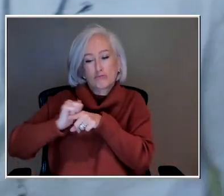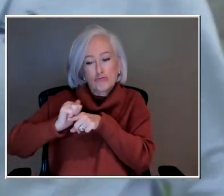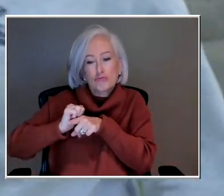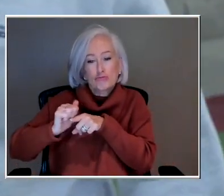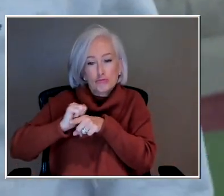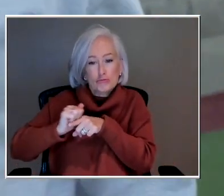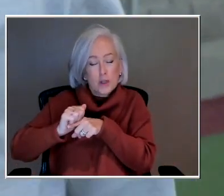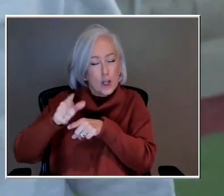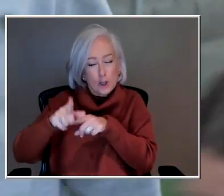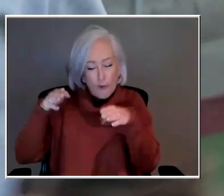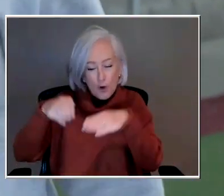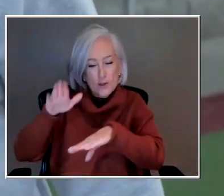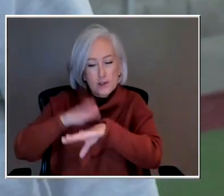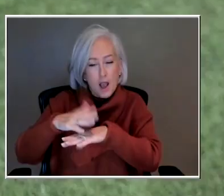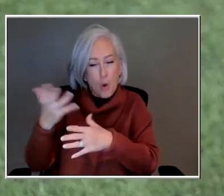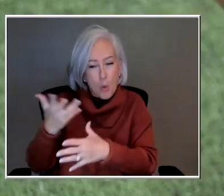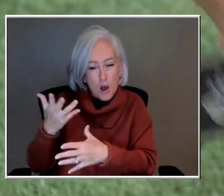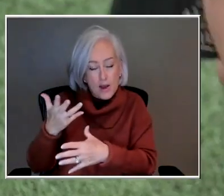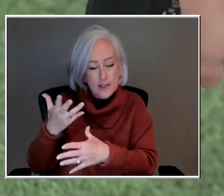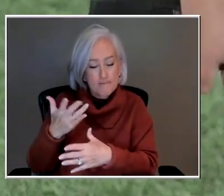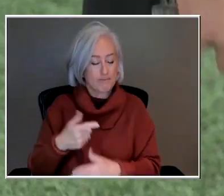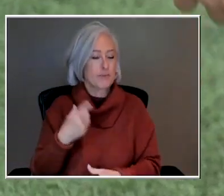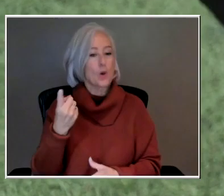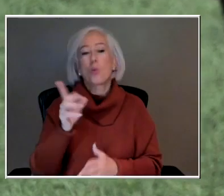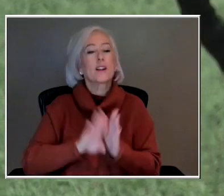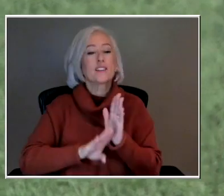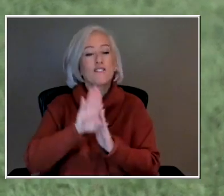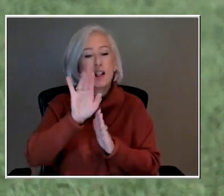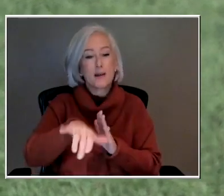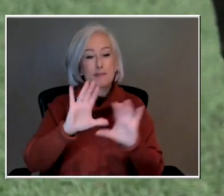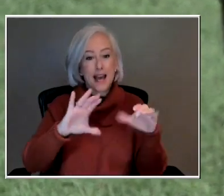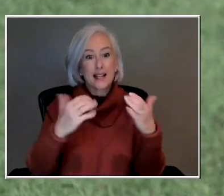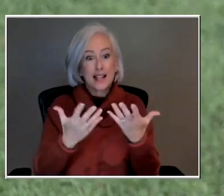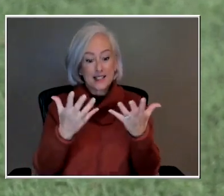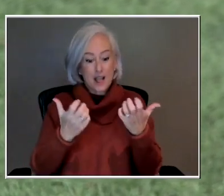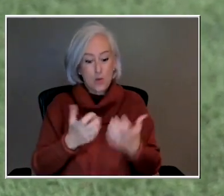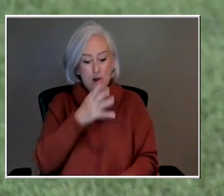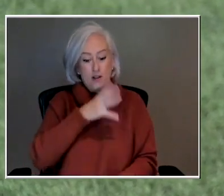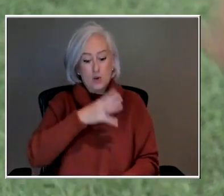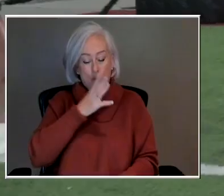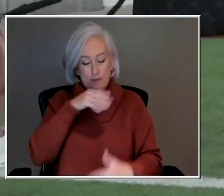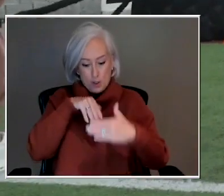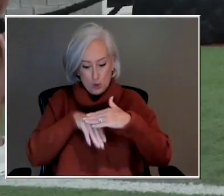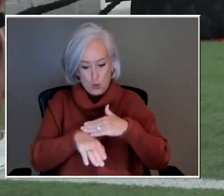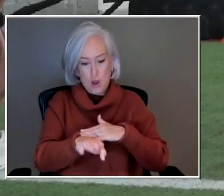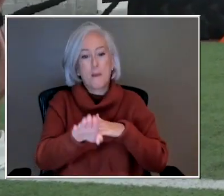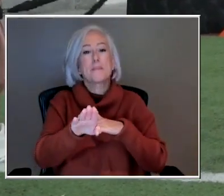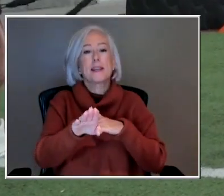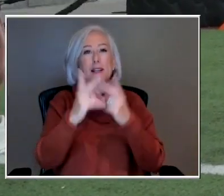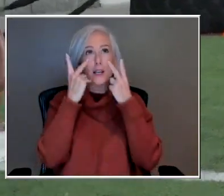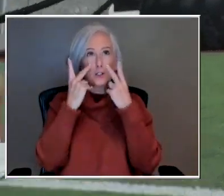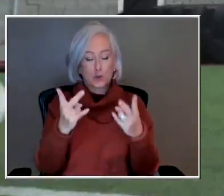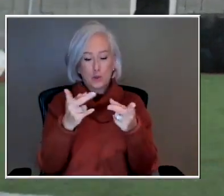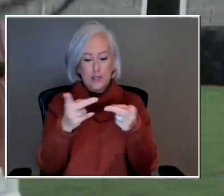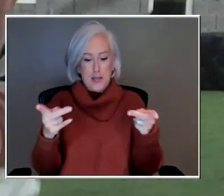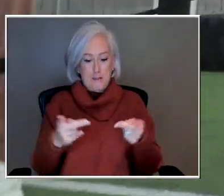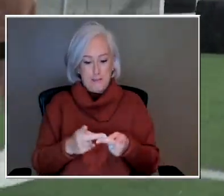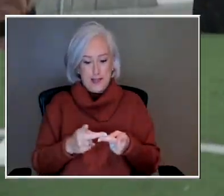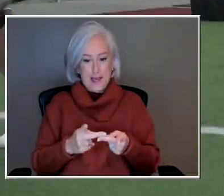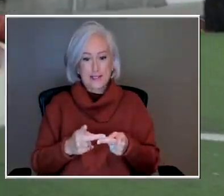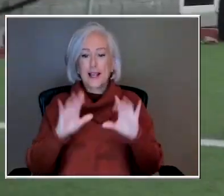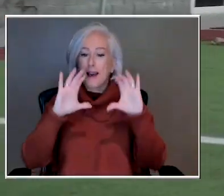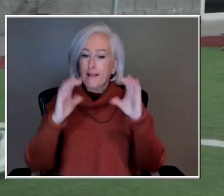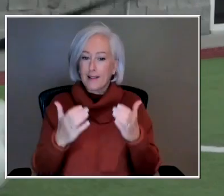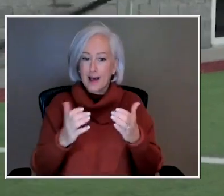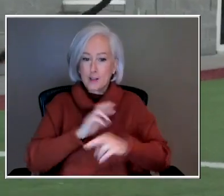on for these gals? When it came to developing this class, I wanted females to be able to walk through the doors and see a place and a class that was meant for them.